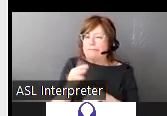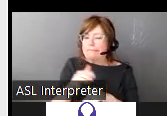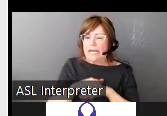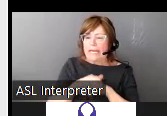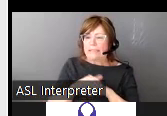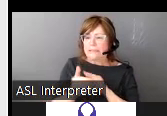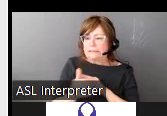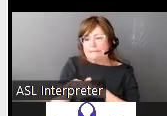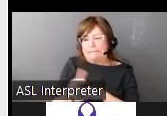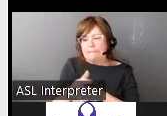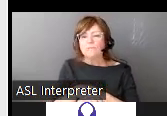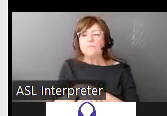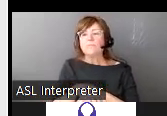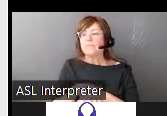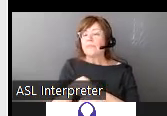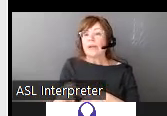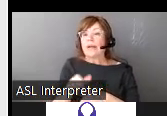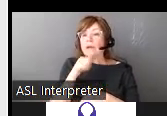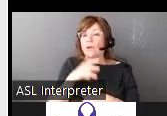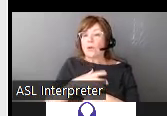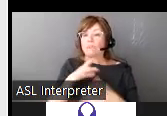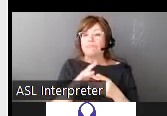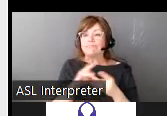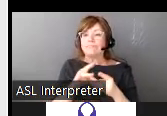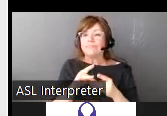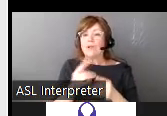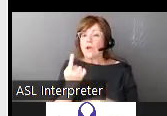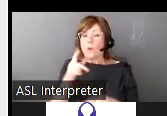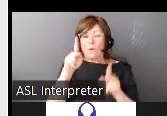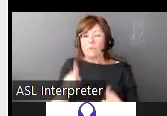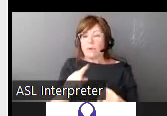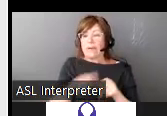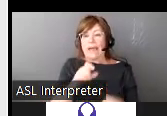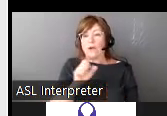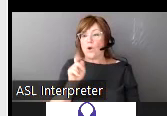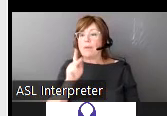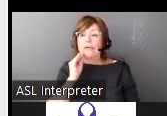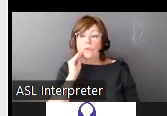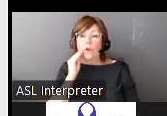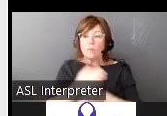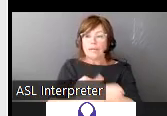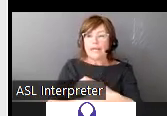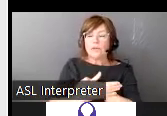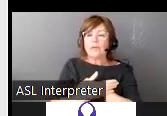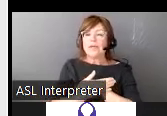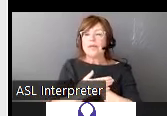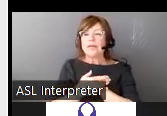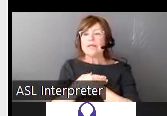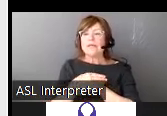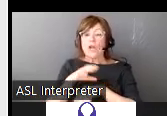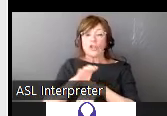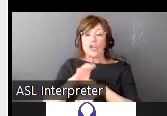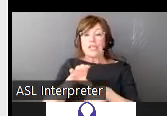mentioned, quote, "I also know a person who cannot go back to their home country. The person stopped joining activities at the